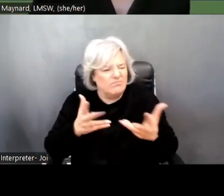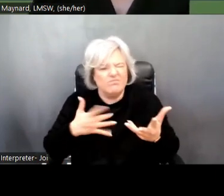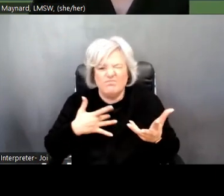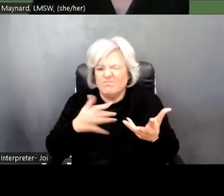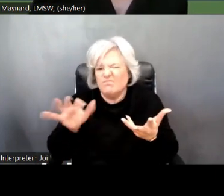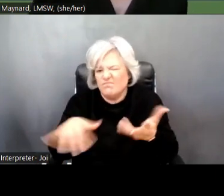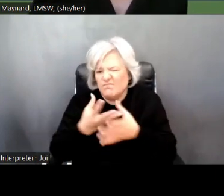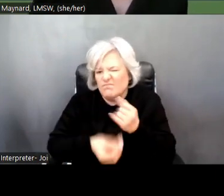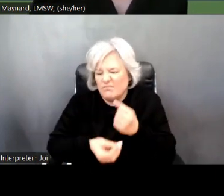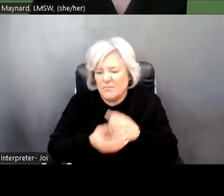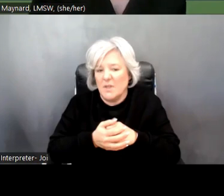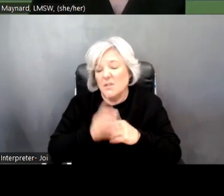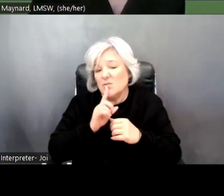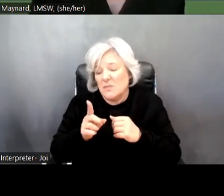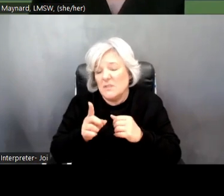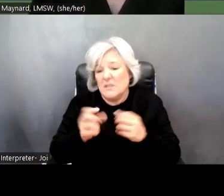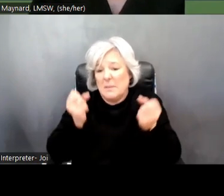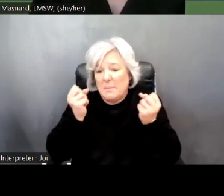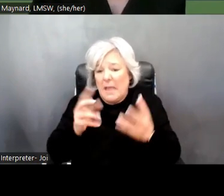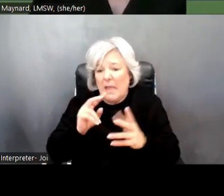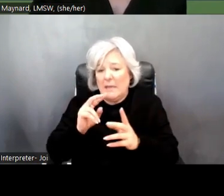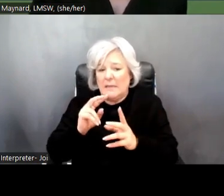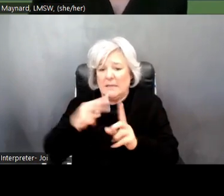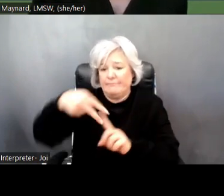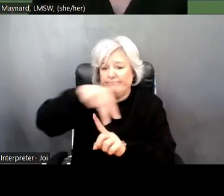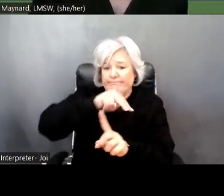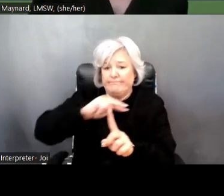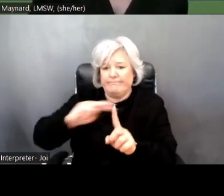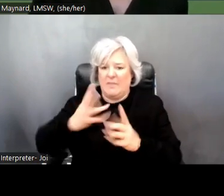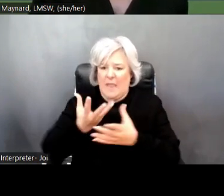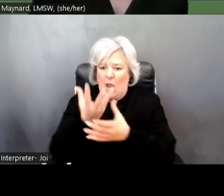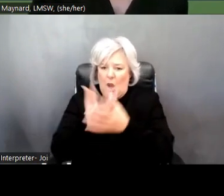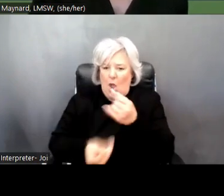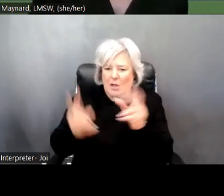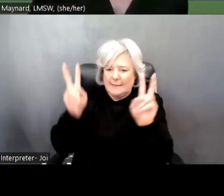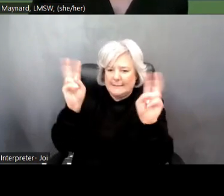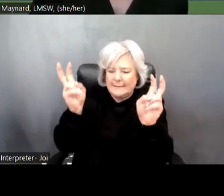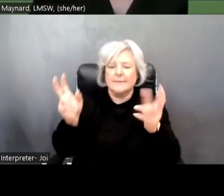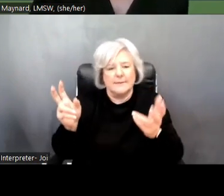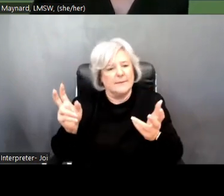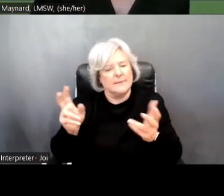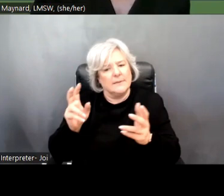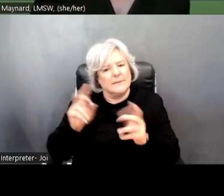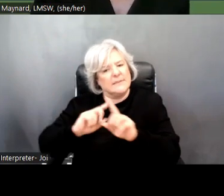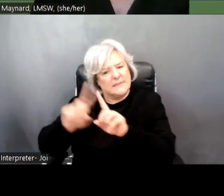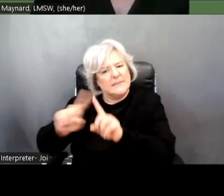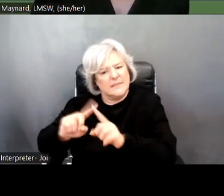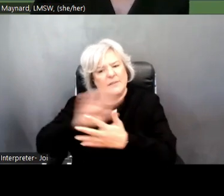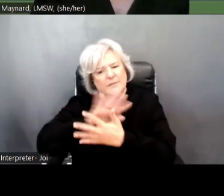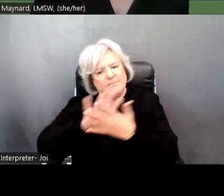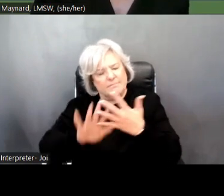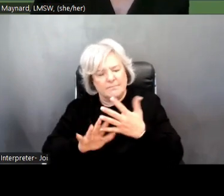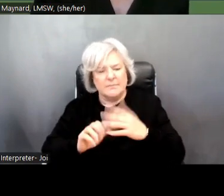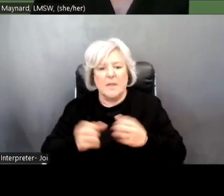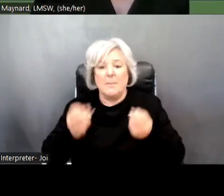Yeah, so a lot of aspects of loss here. For the parents who lose their children